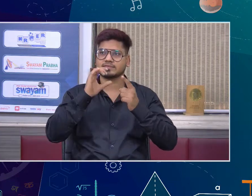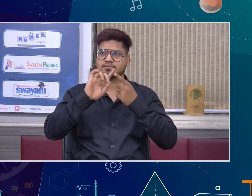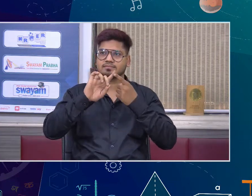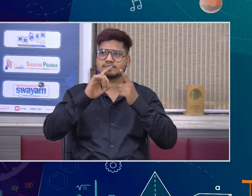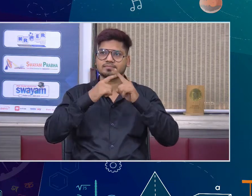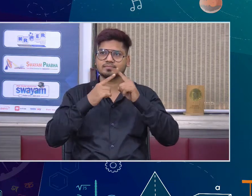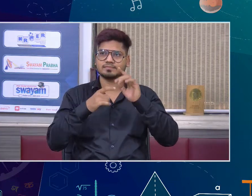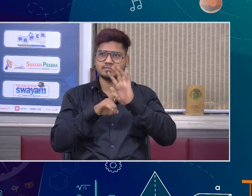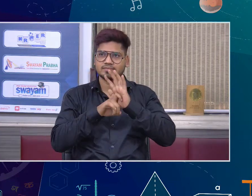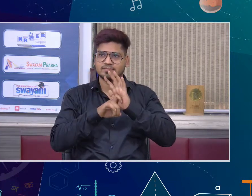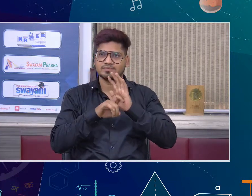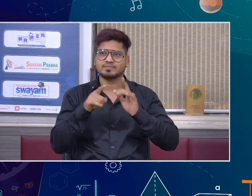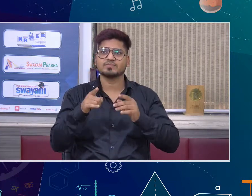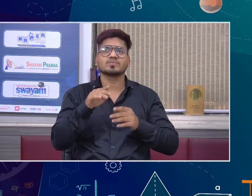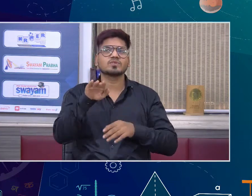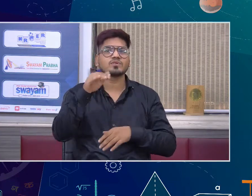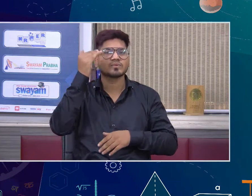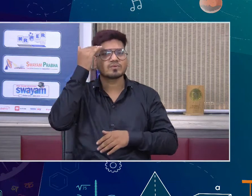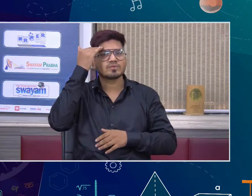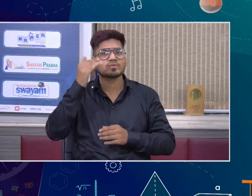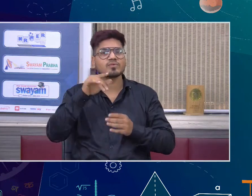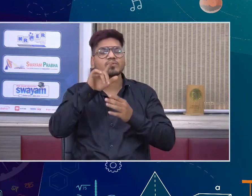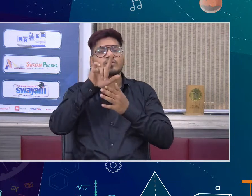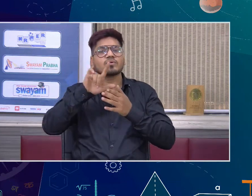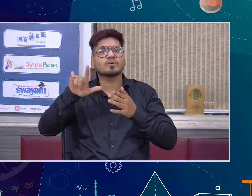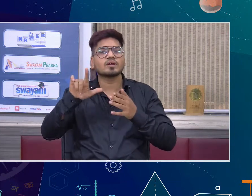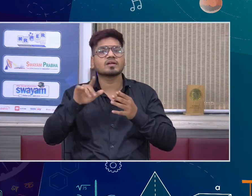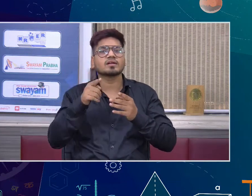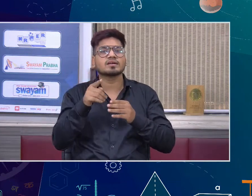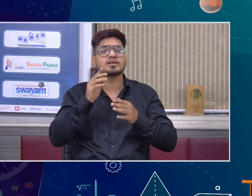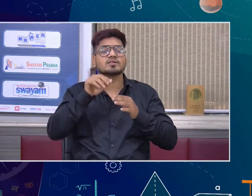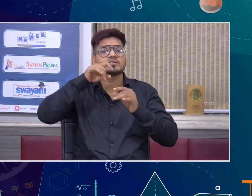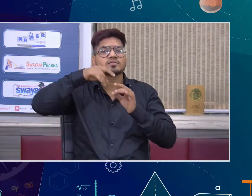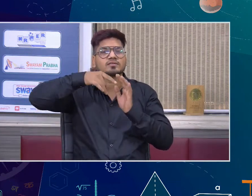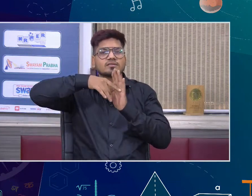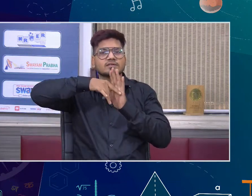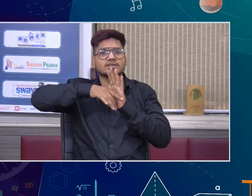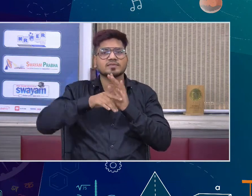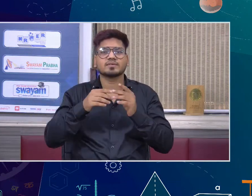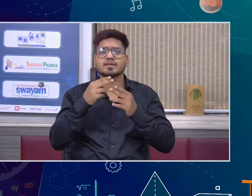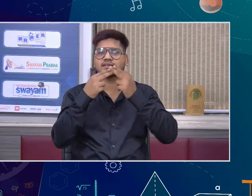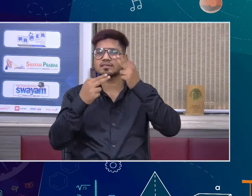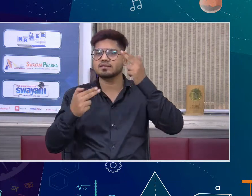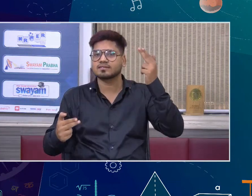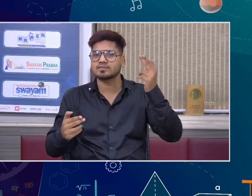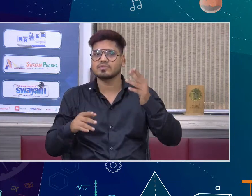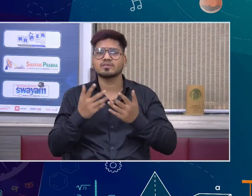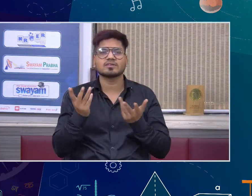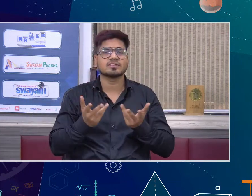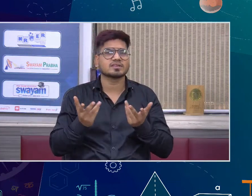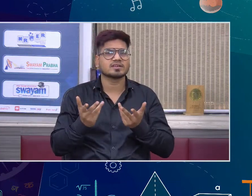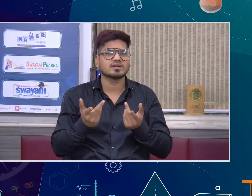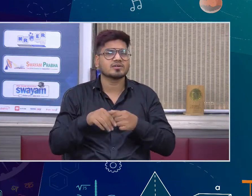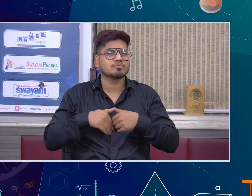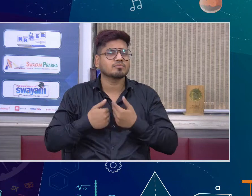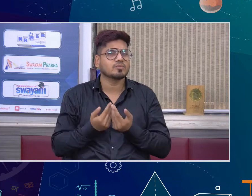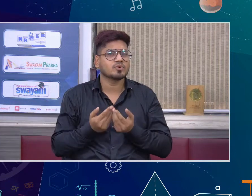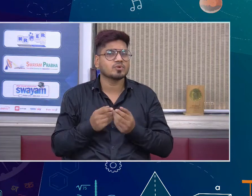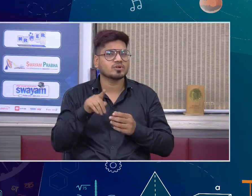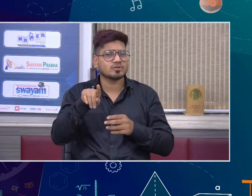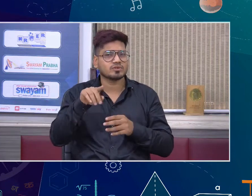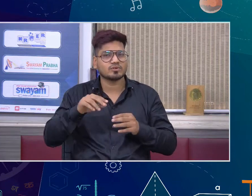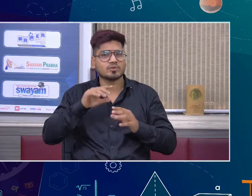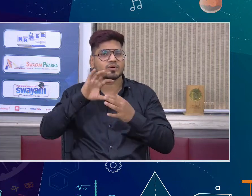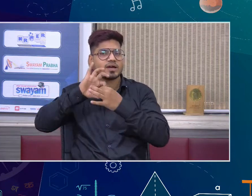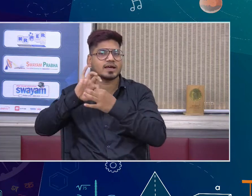this story, you know what this entire story is all about. If you have found this catchy or can you relate